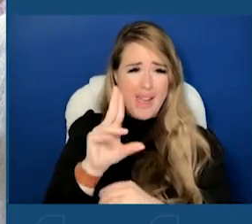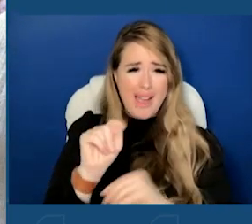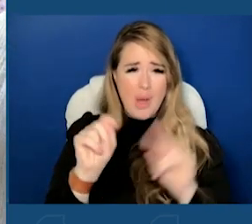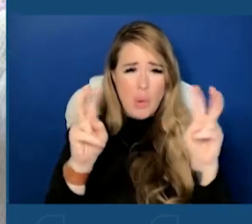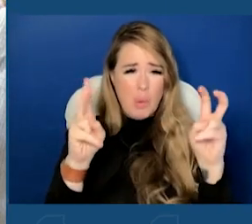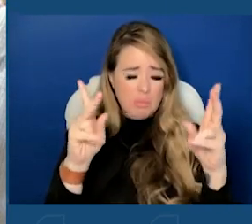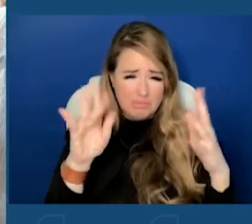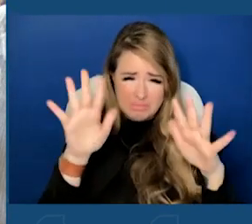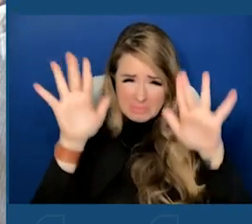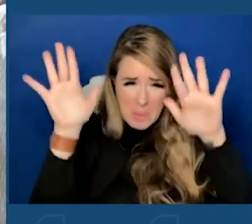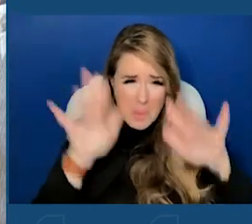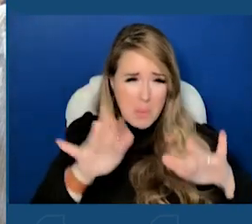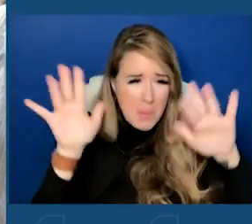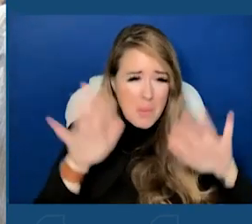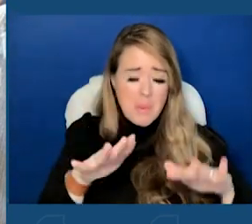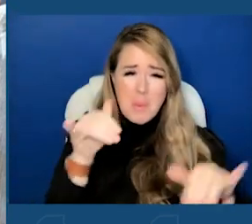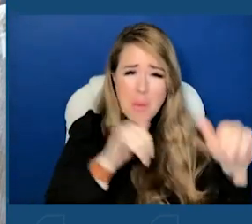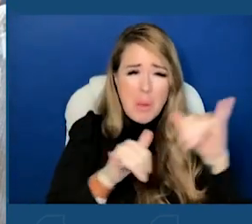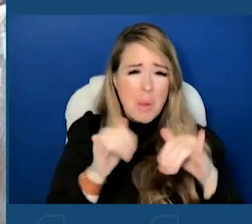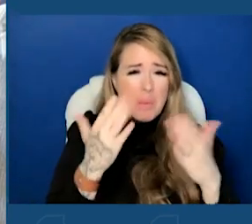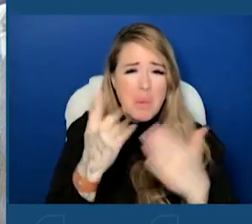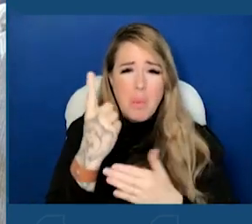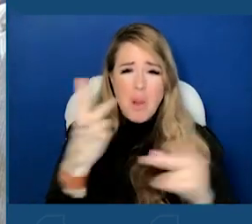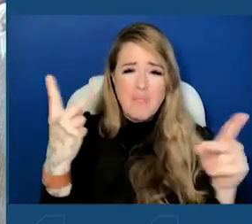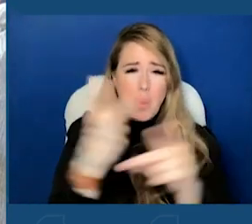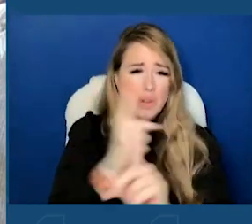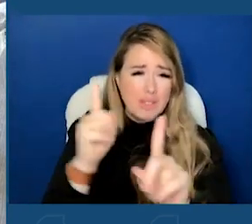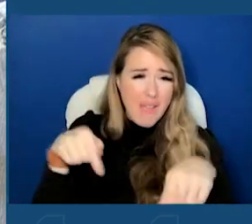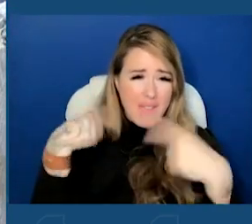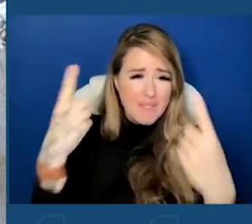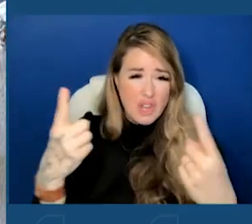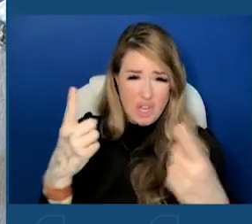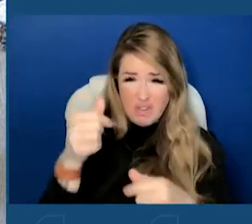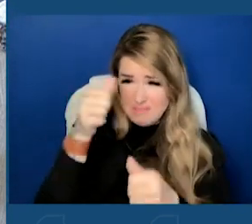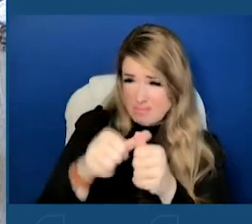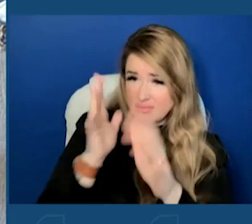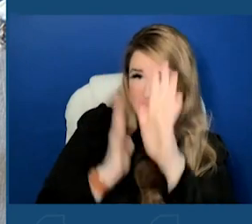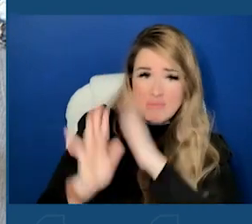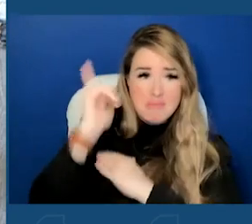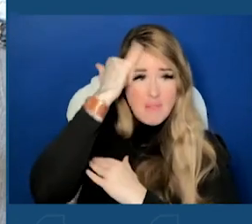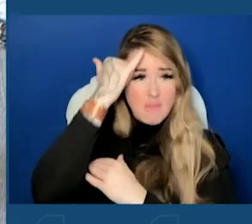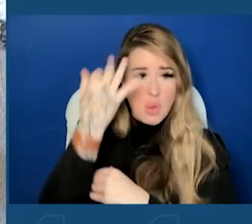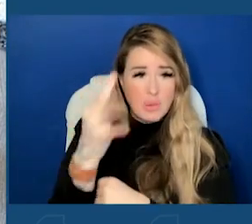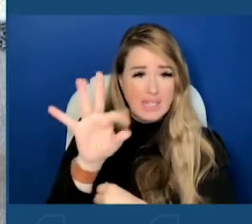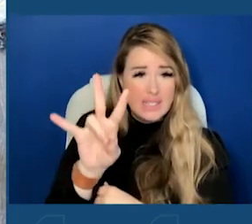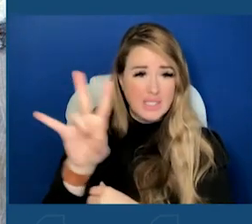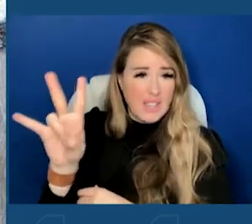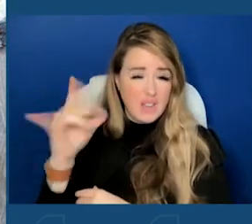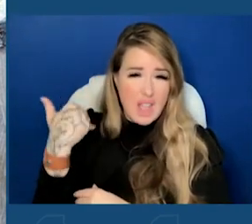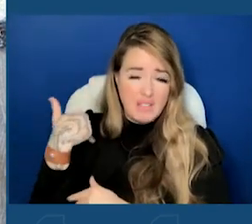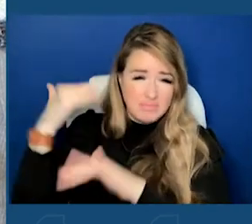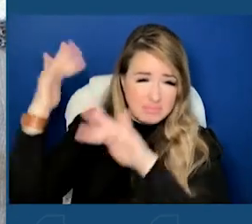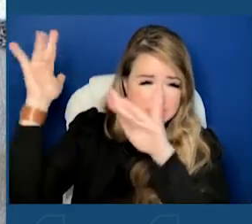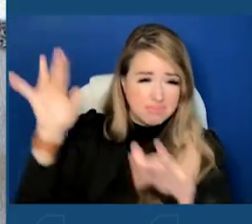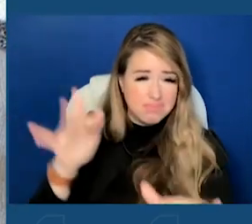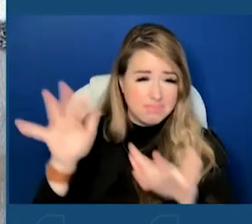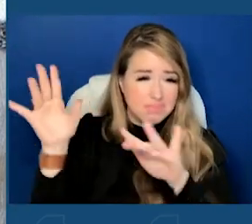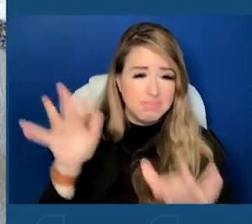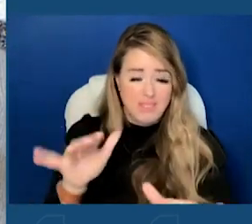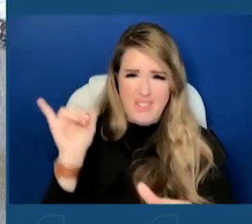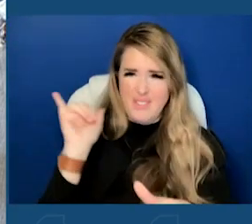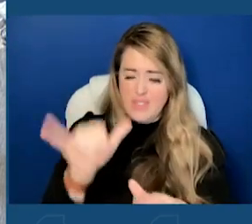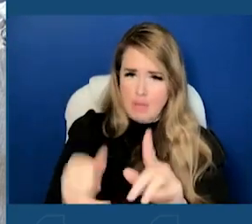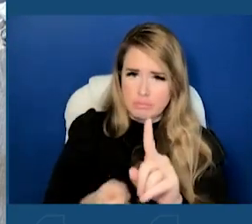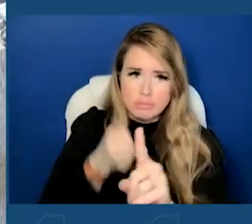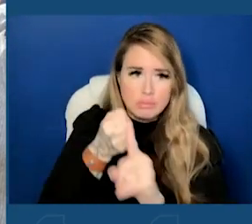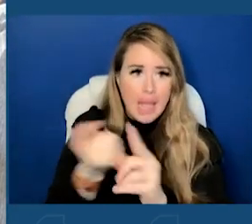People are comparing this to the dreaded blizzard of '77, where Buffalo first got its reputation for having an unprecedented amount of